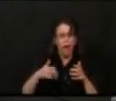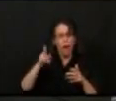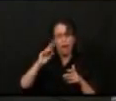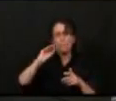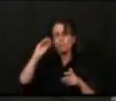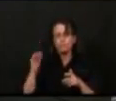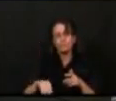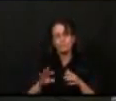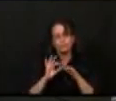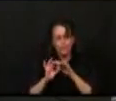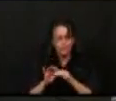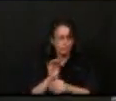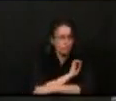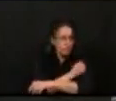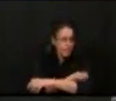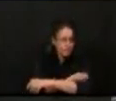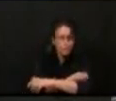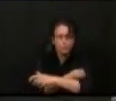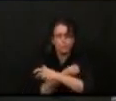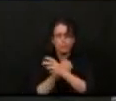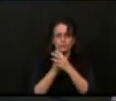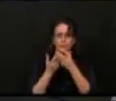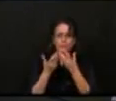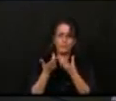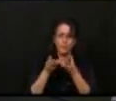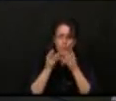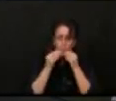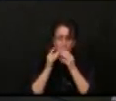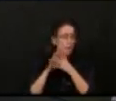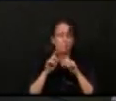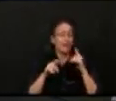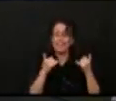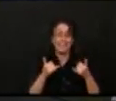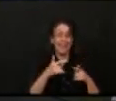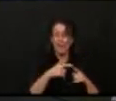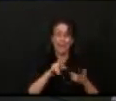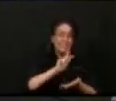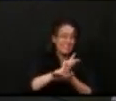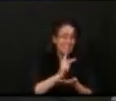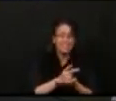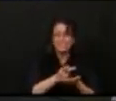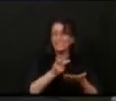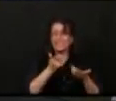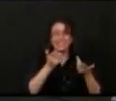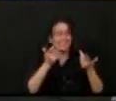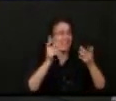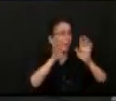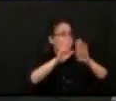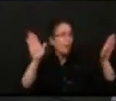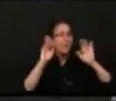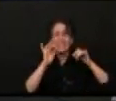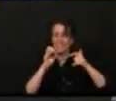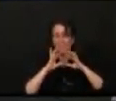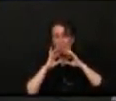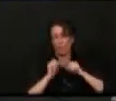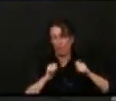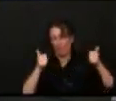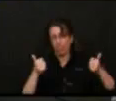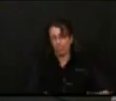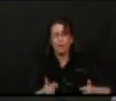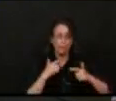after 20 years, we're replacing all the finishes, the kitchens, the baths, the vinyl, you know, in some cases, I think